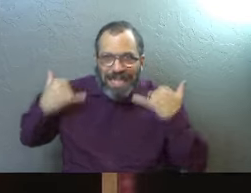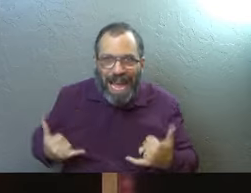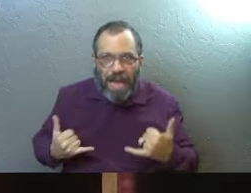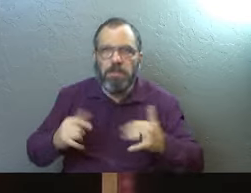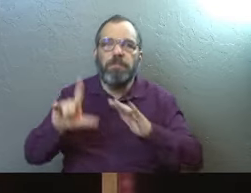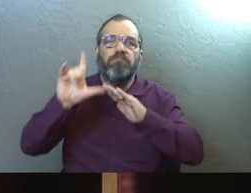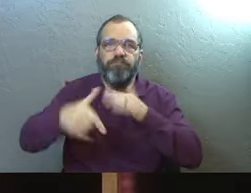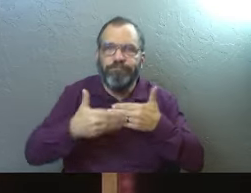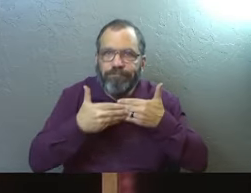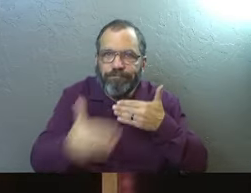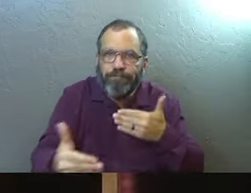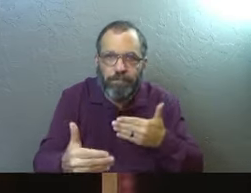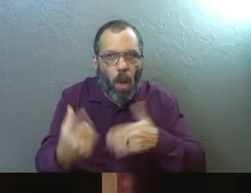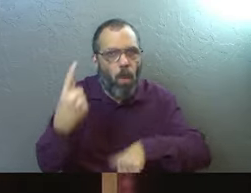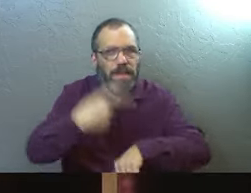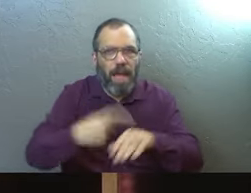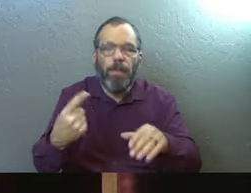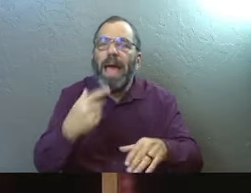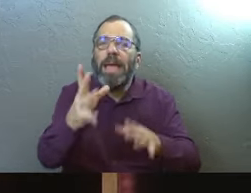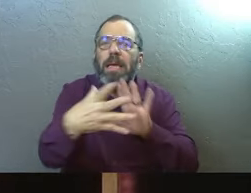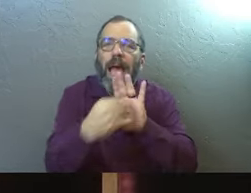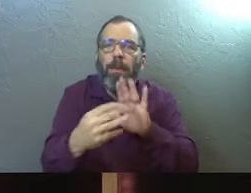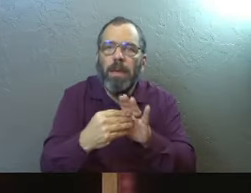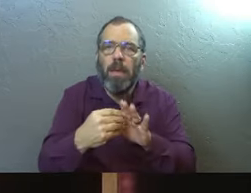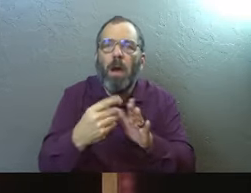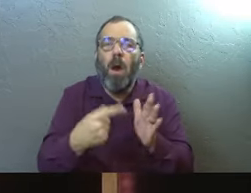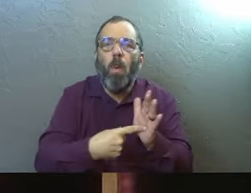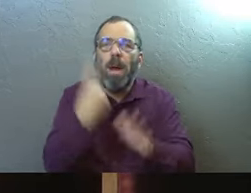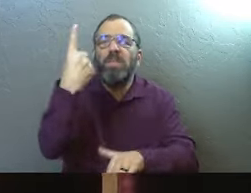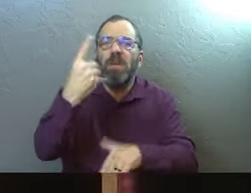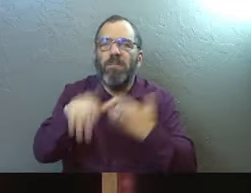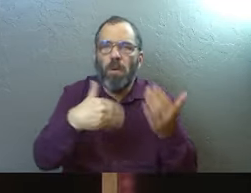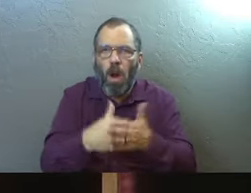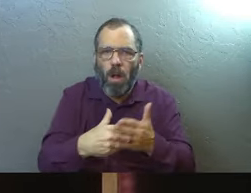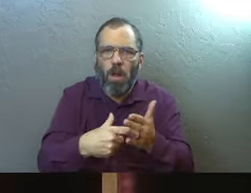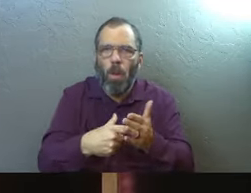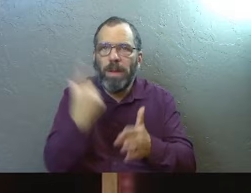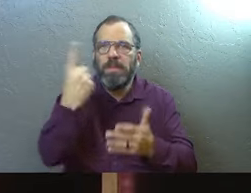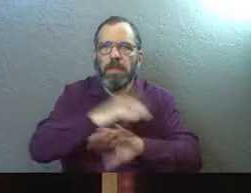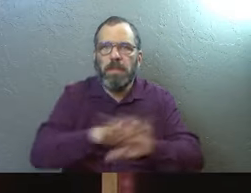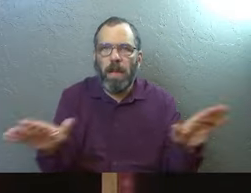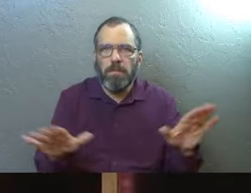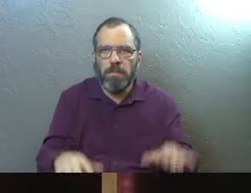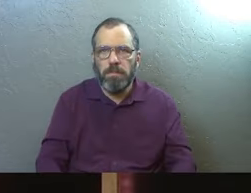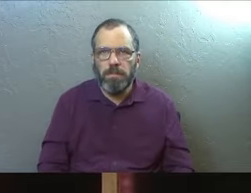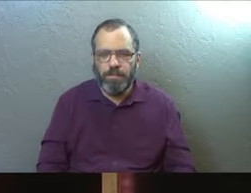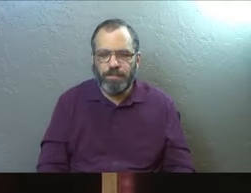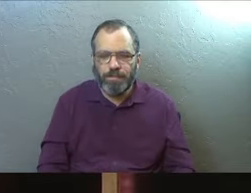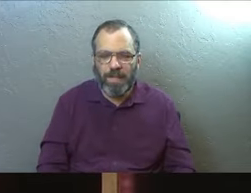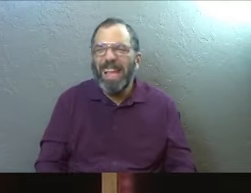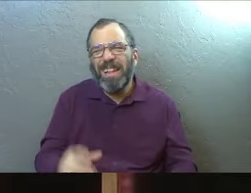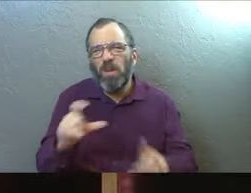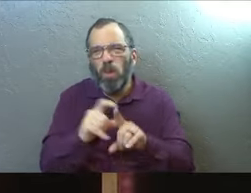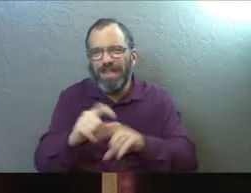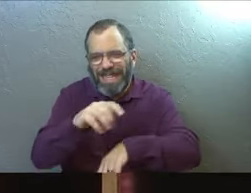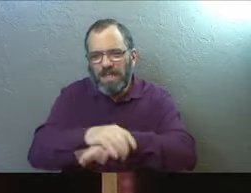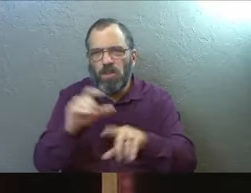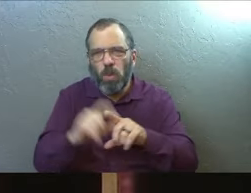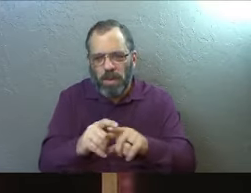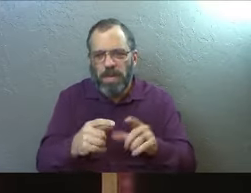future. Once for all. Say once for all. Once for all. So that